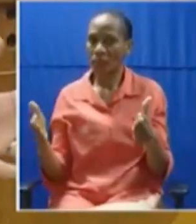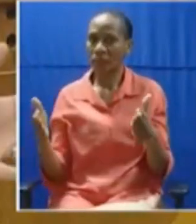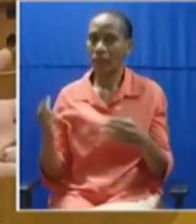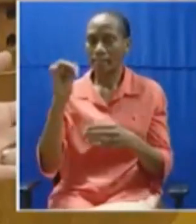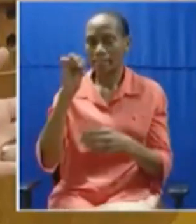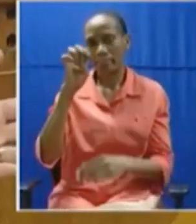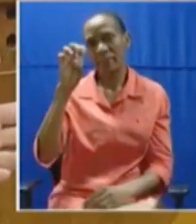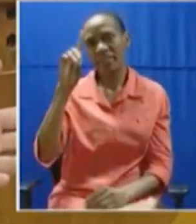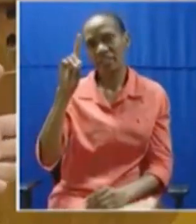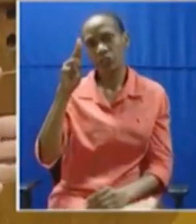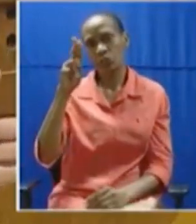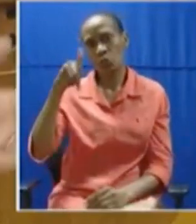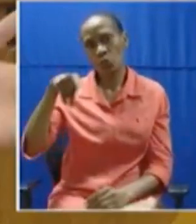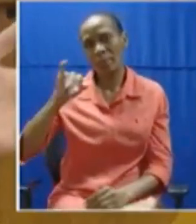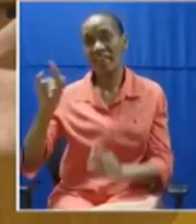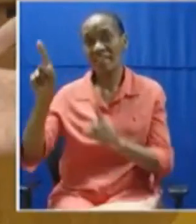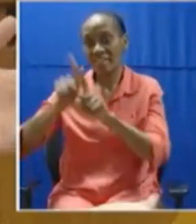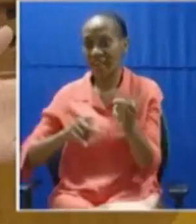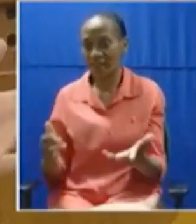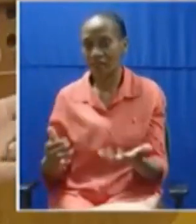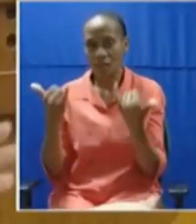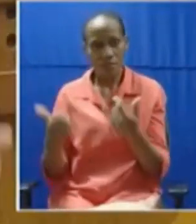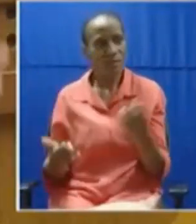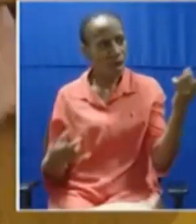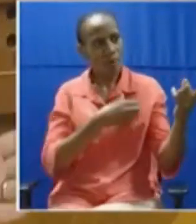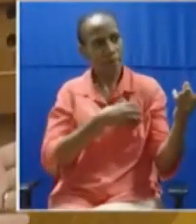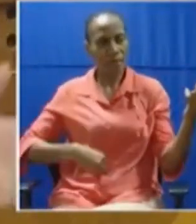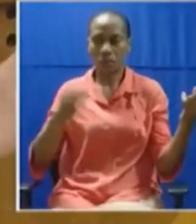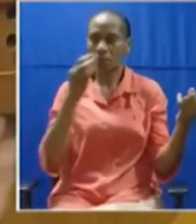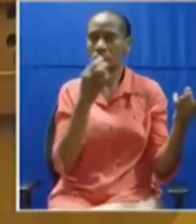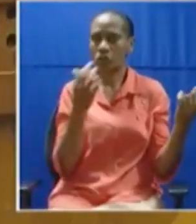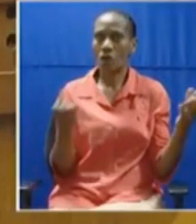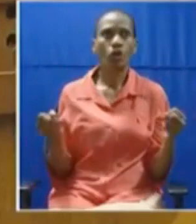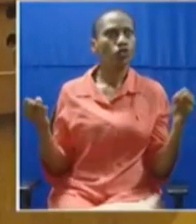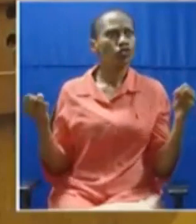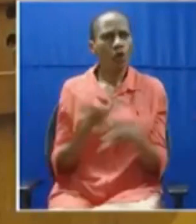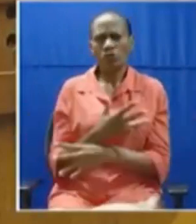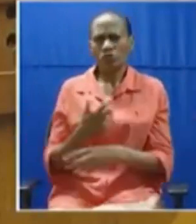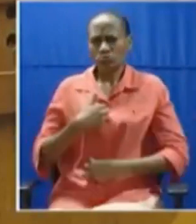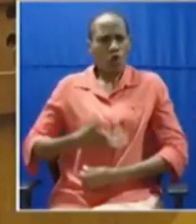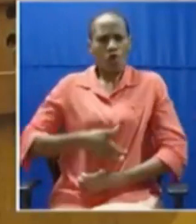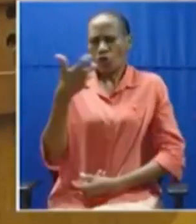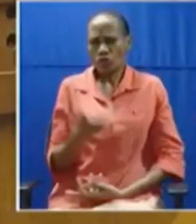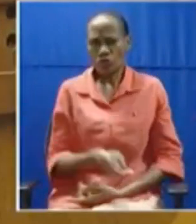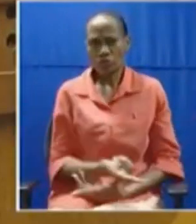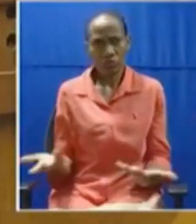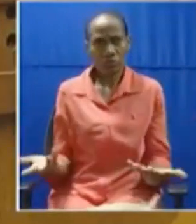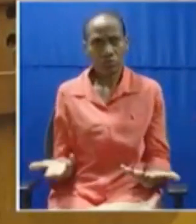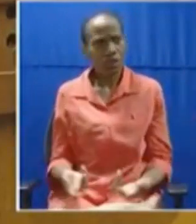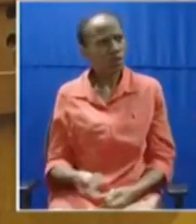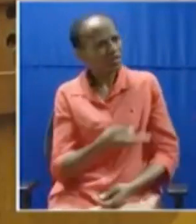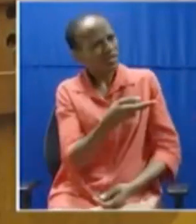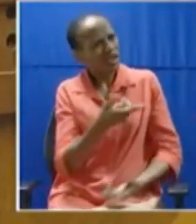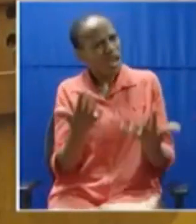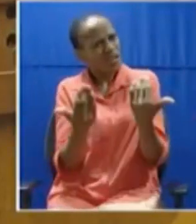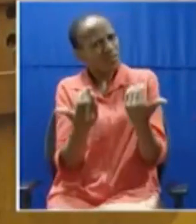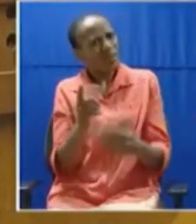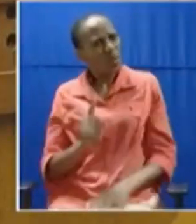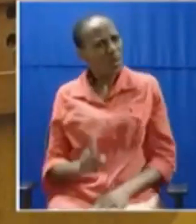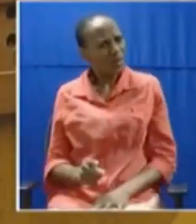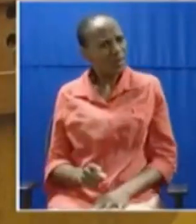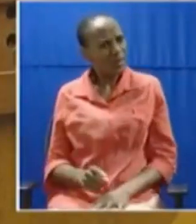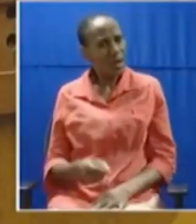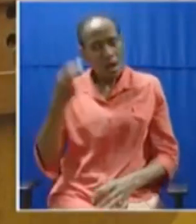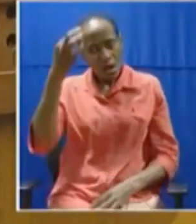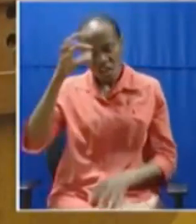Now that the boilers have failed, the president tells us he is shocked and angry. What did you expect from state